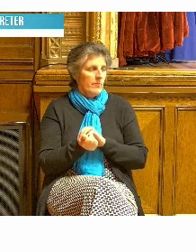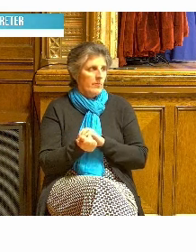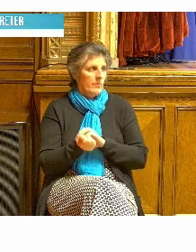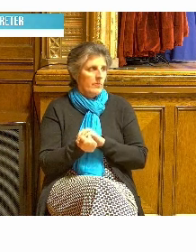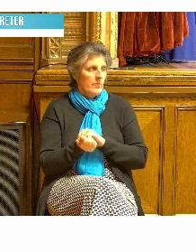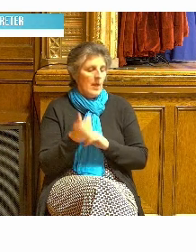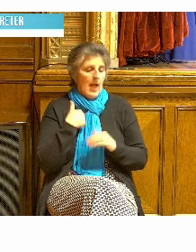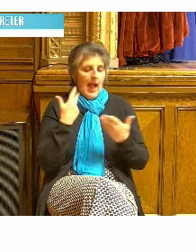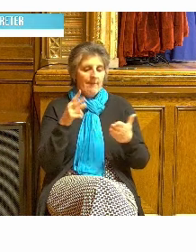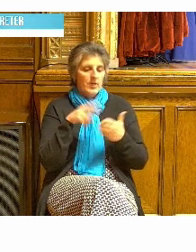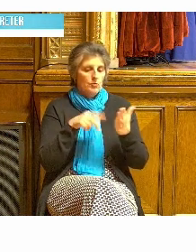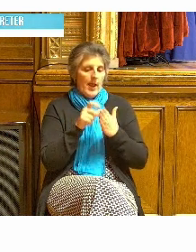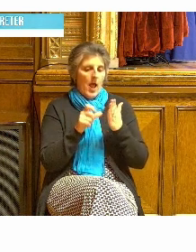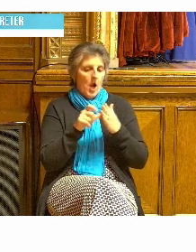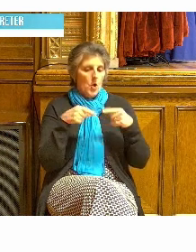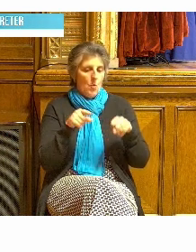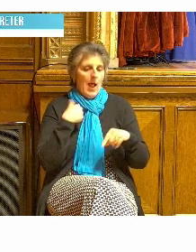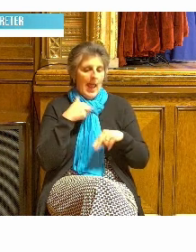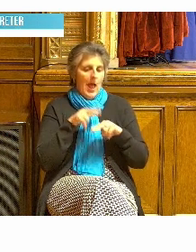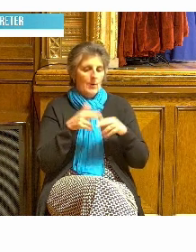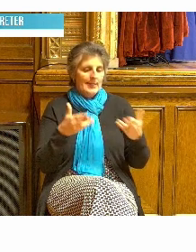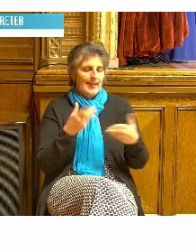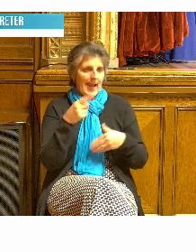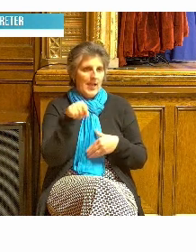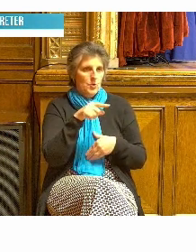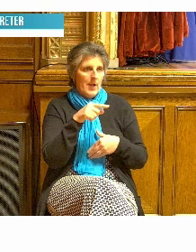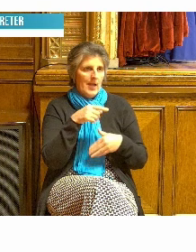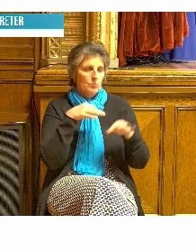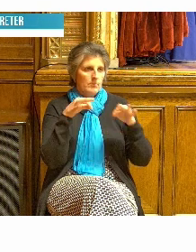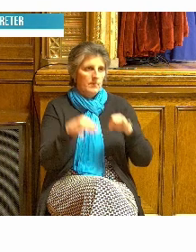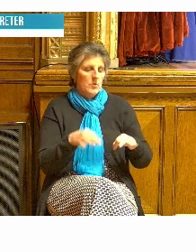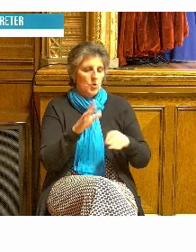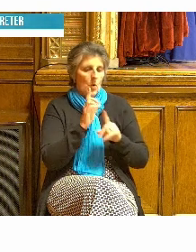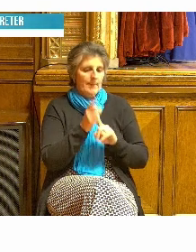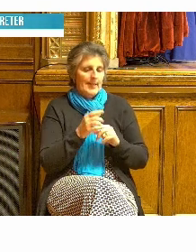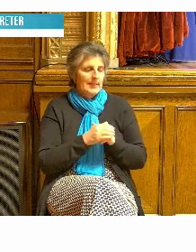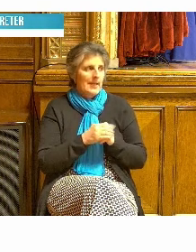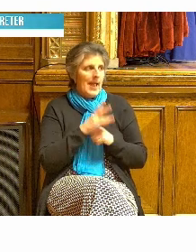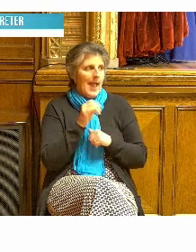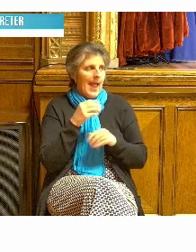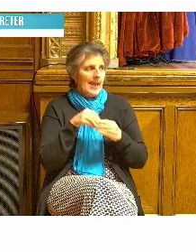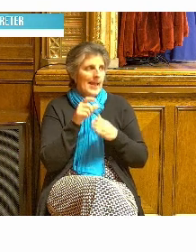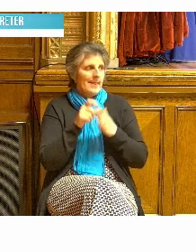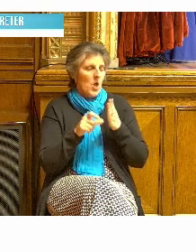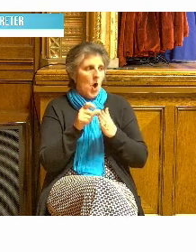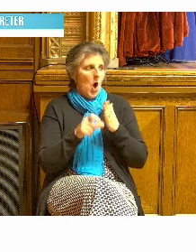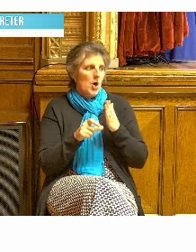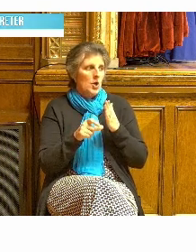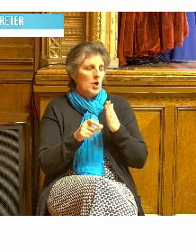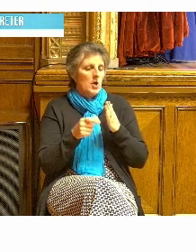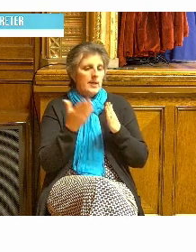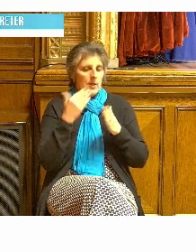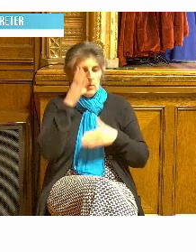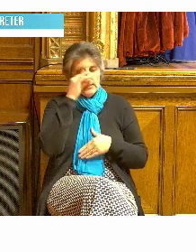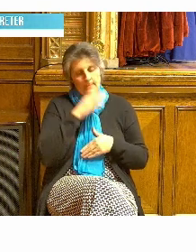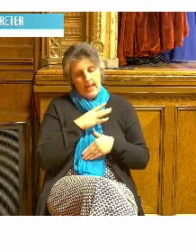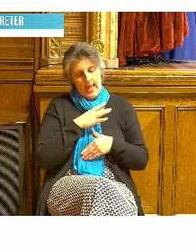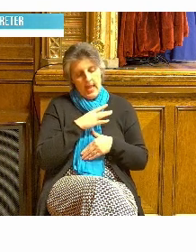I read an article while I was sitting here as you guys were going through your minutes, and in the article, it was a